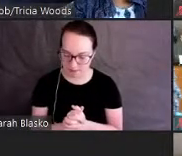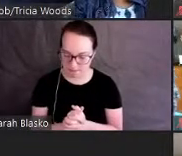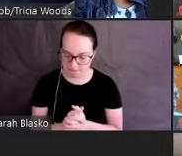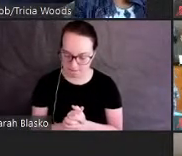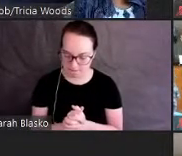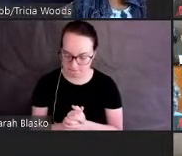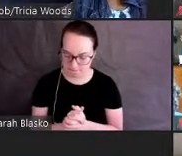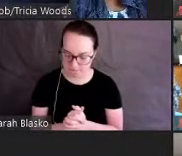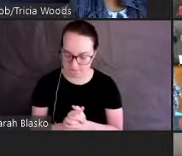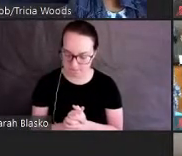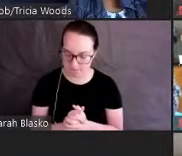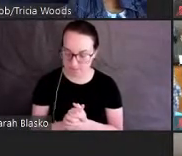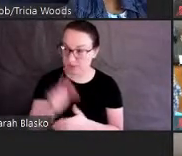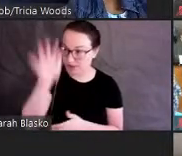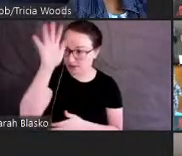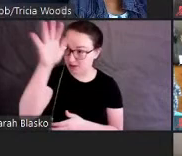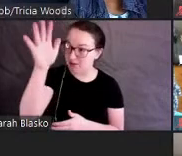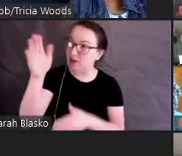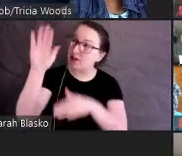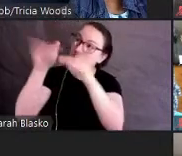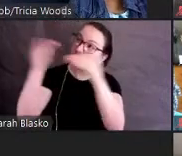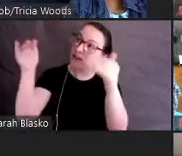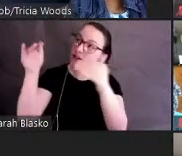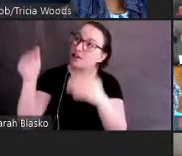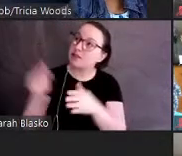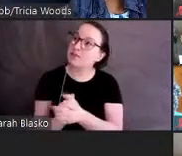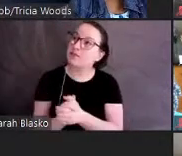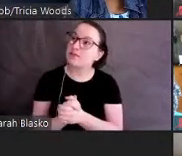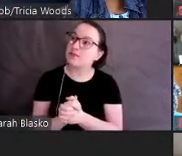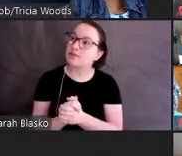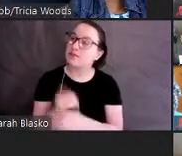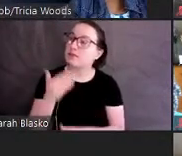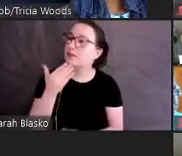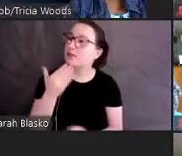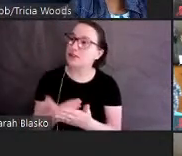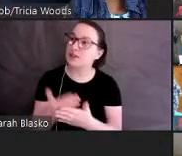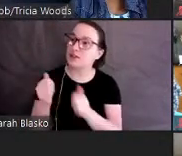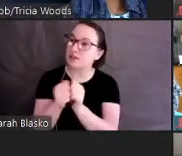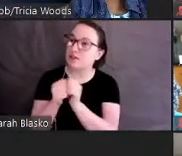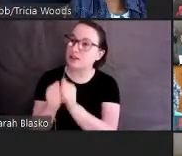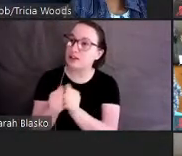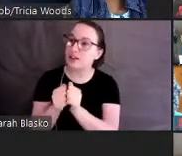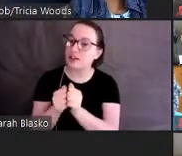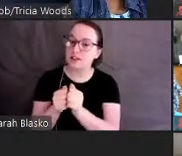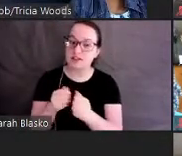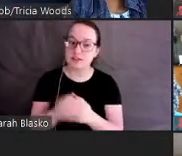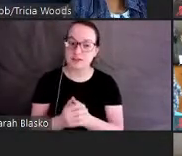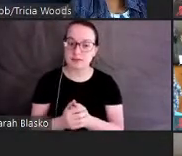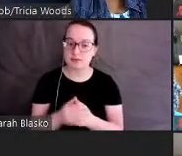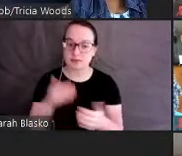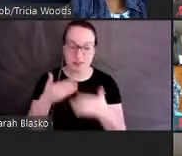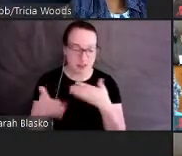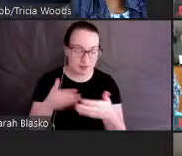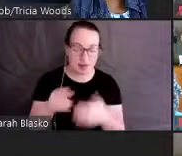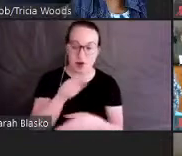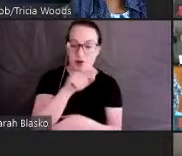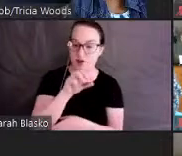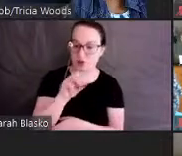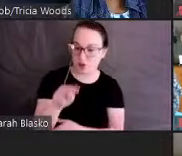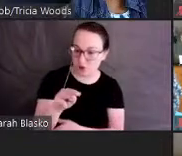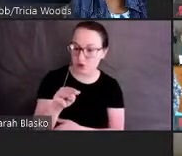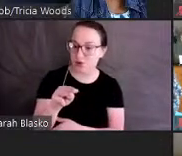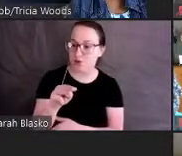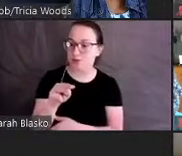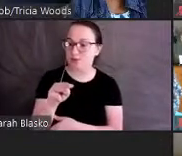Well, Father in heaven, it's good to be together. Is, you know, no matter how we come together, whether that's via Zoom, whether that's, you know,